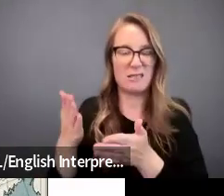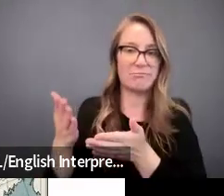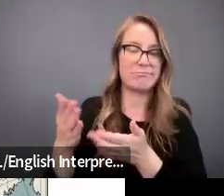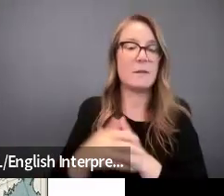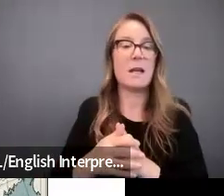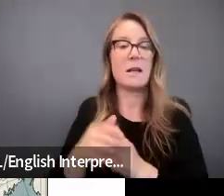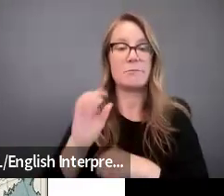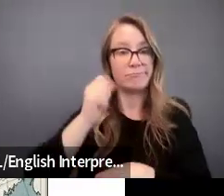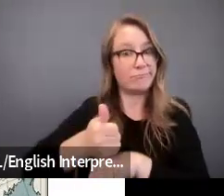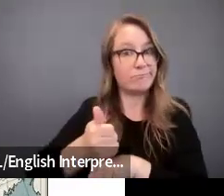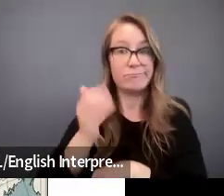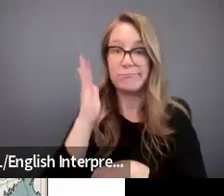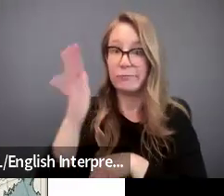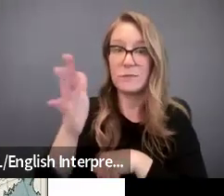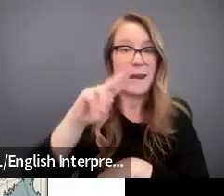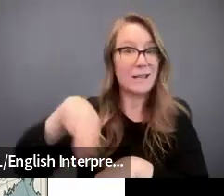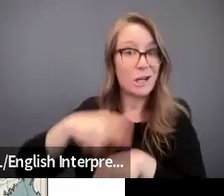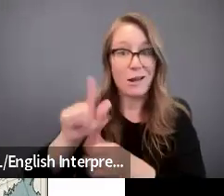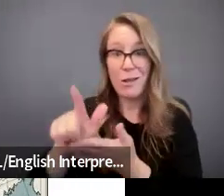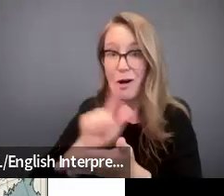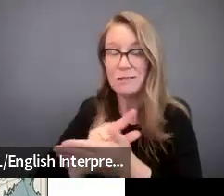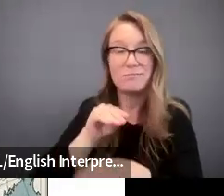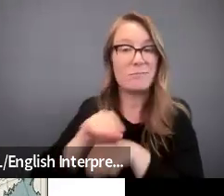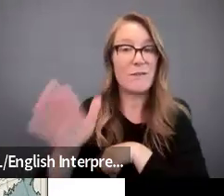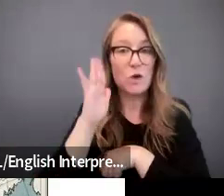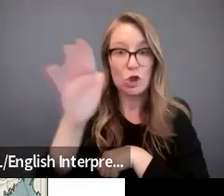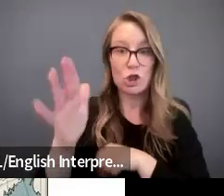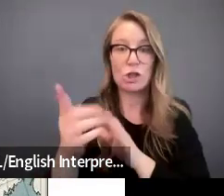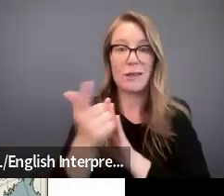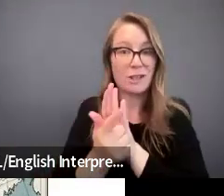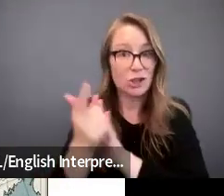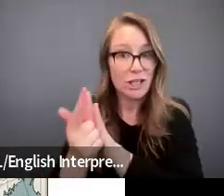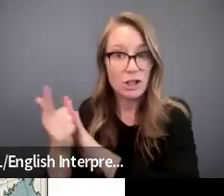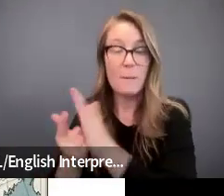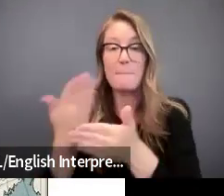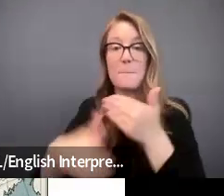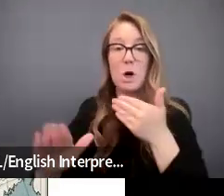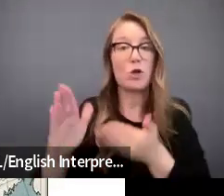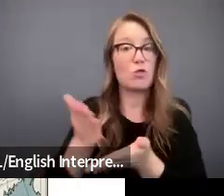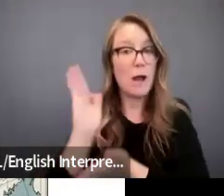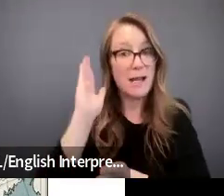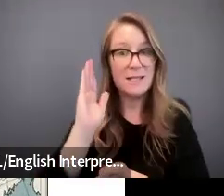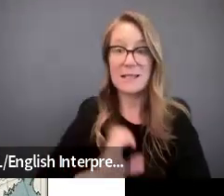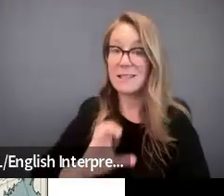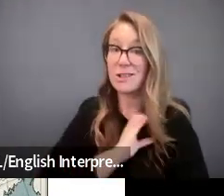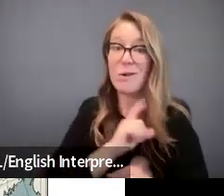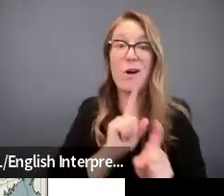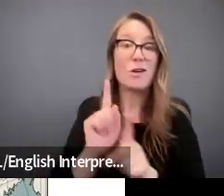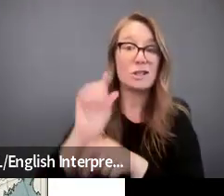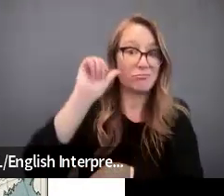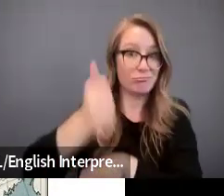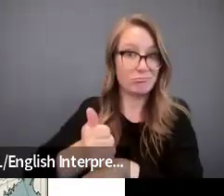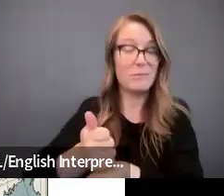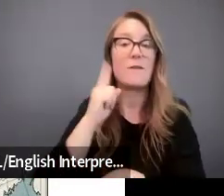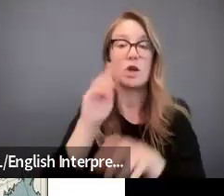future nationality laws, influencing future legislation. Birthright citizenship is also established for